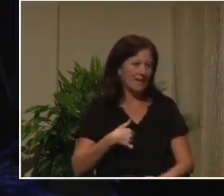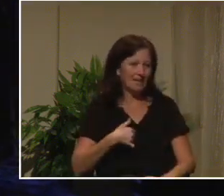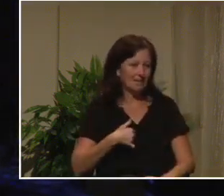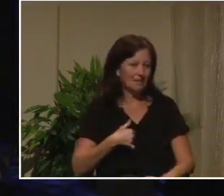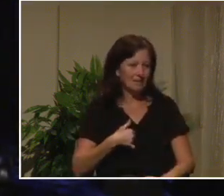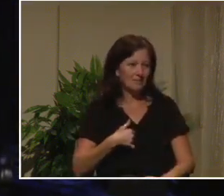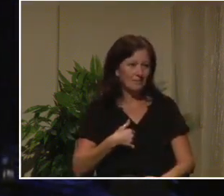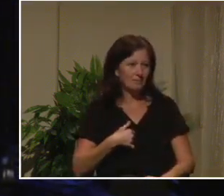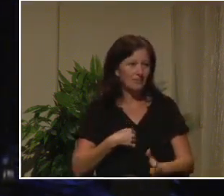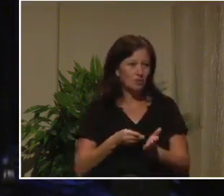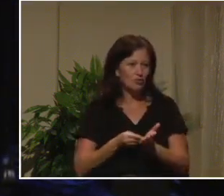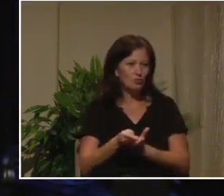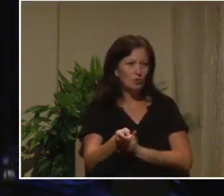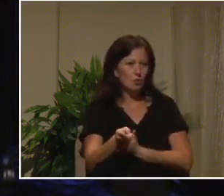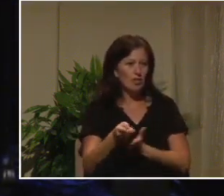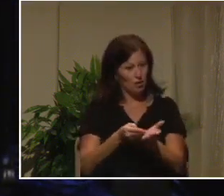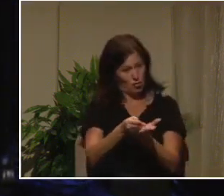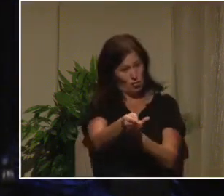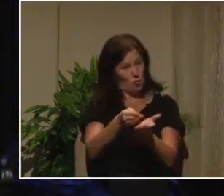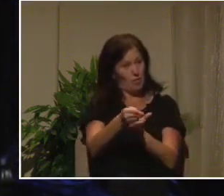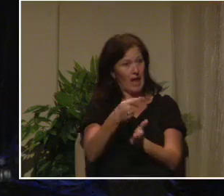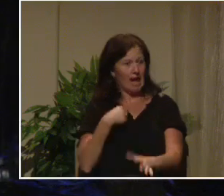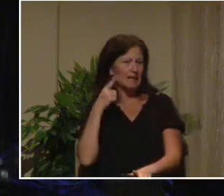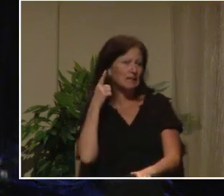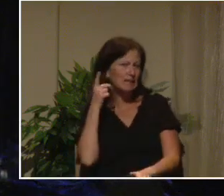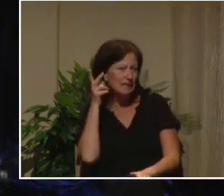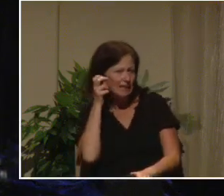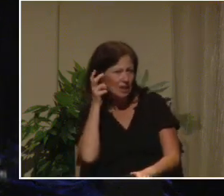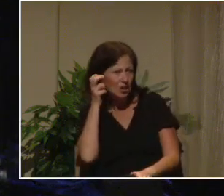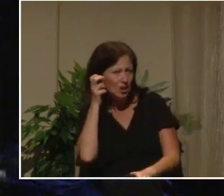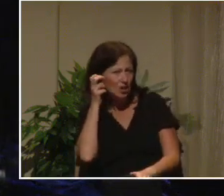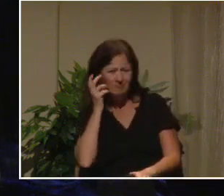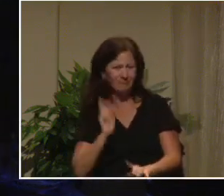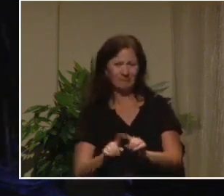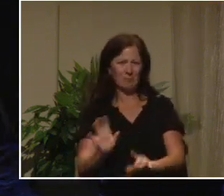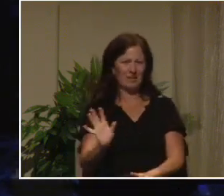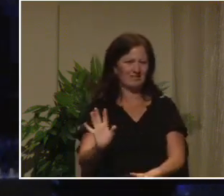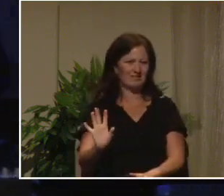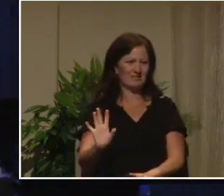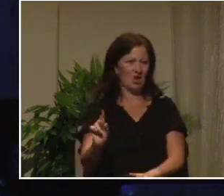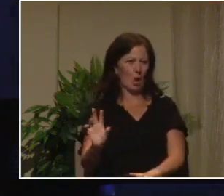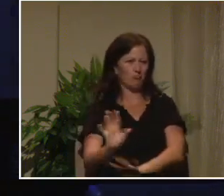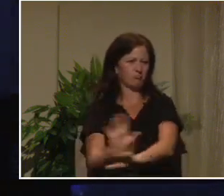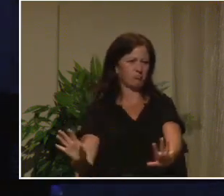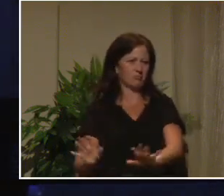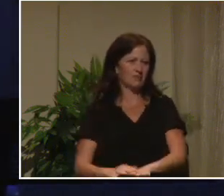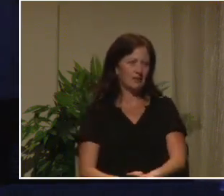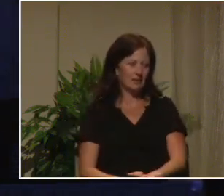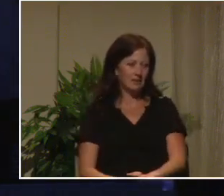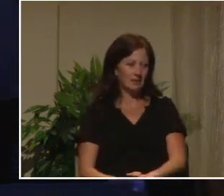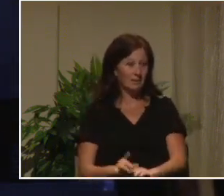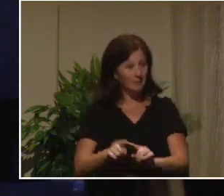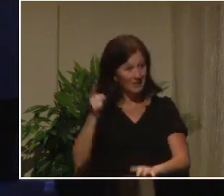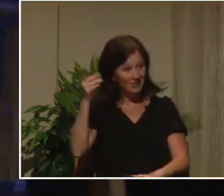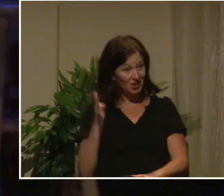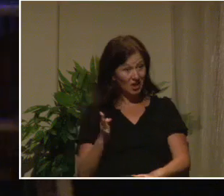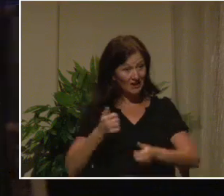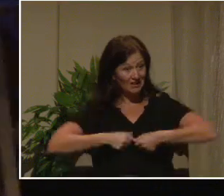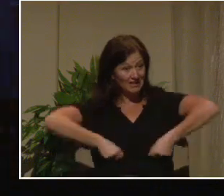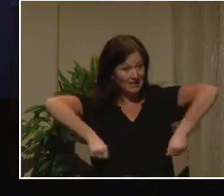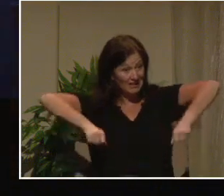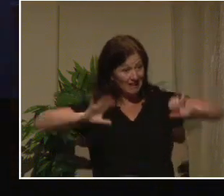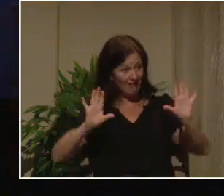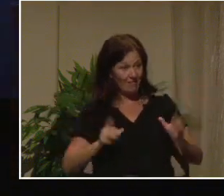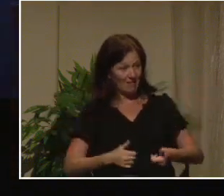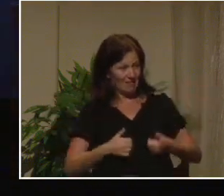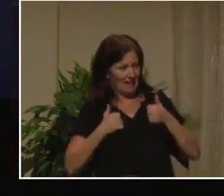truth served to harden my heart more. And this is where God's people are, the people he gave his life for, the people he was going to send his son